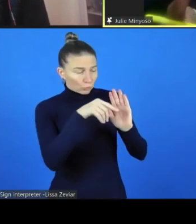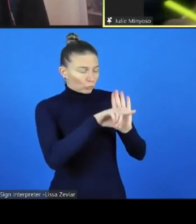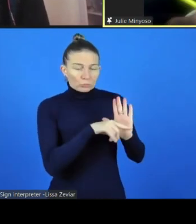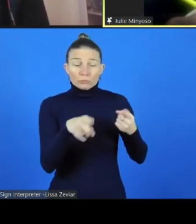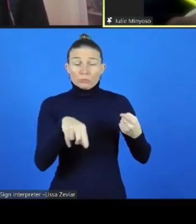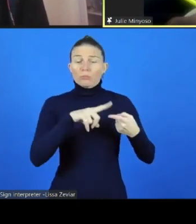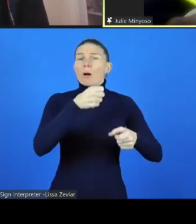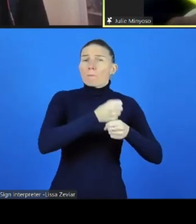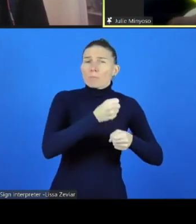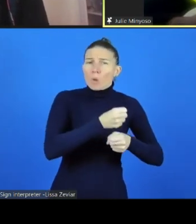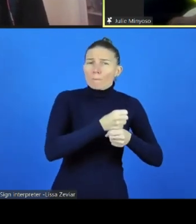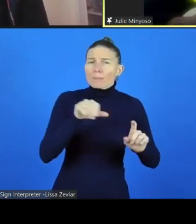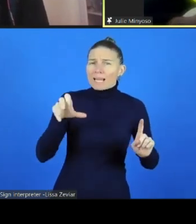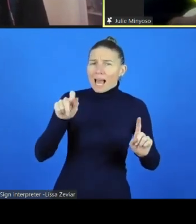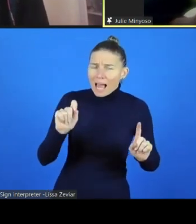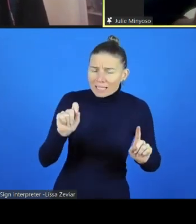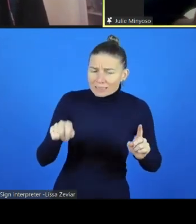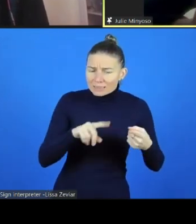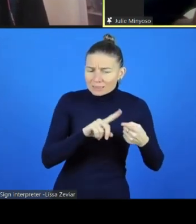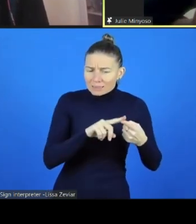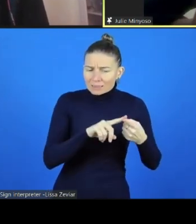Act that clearly talks about,